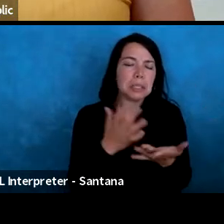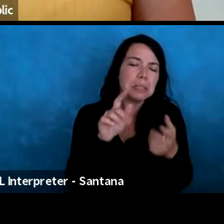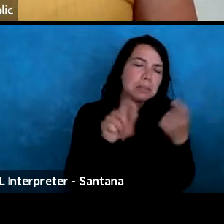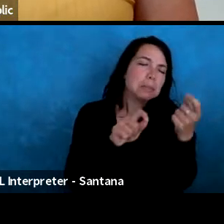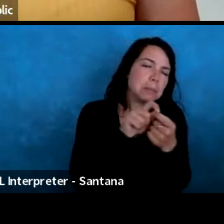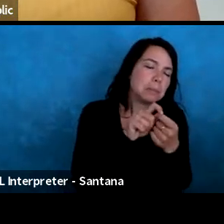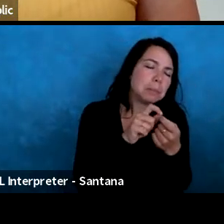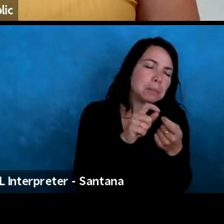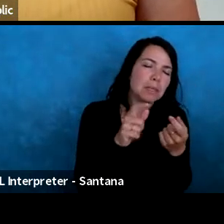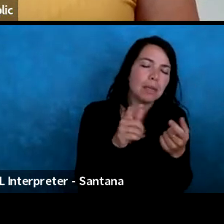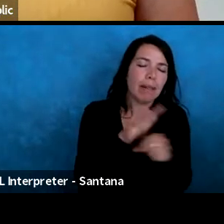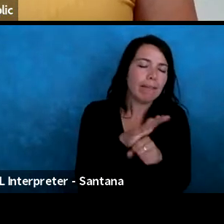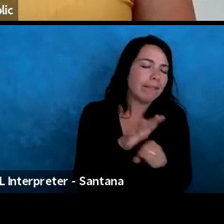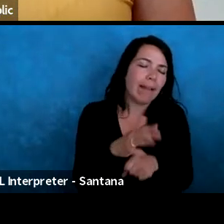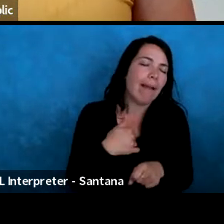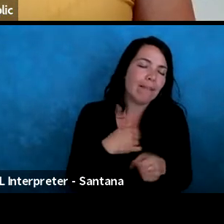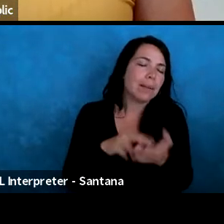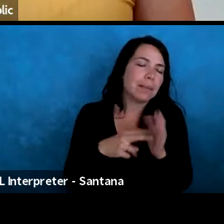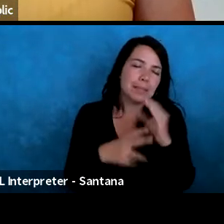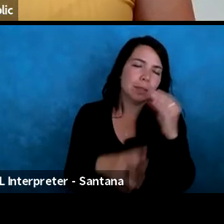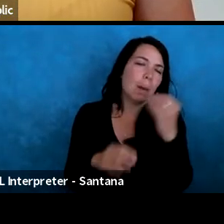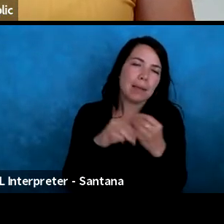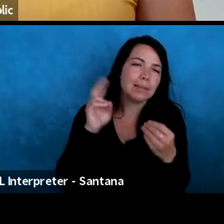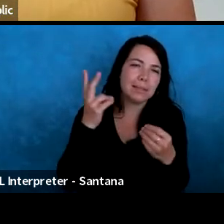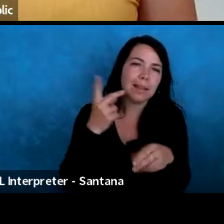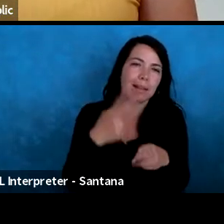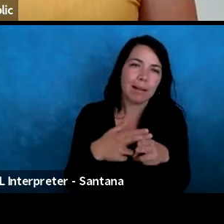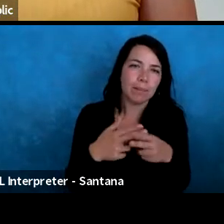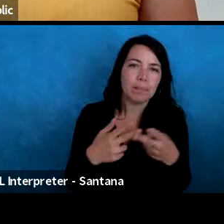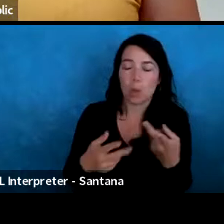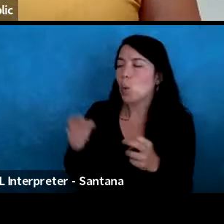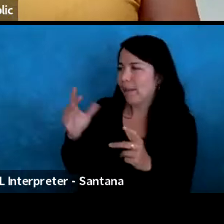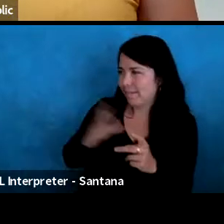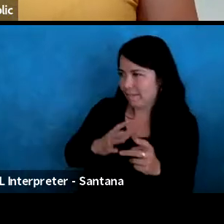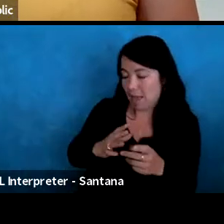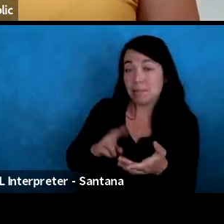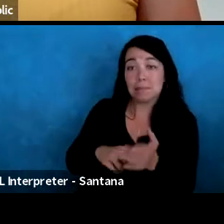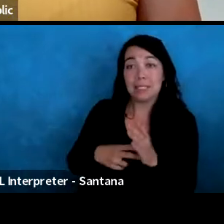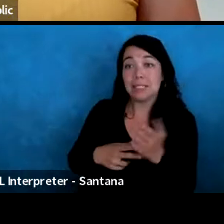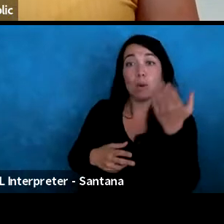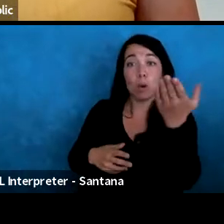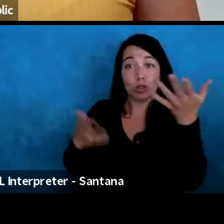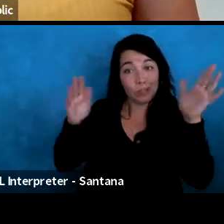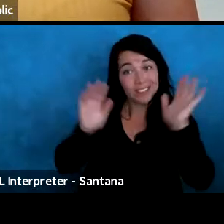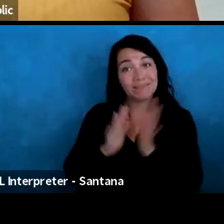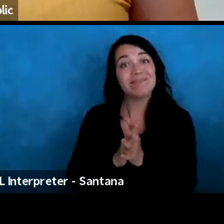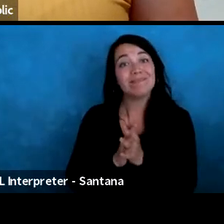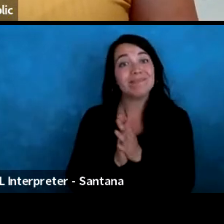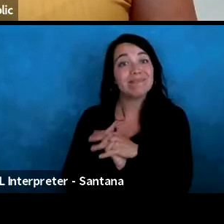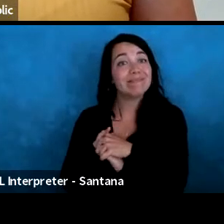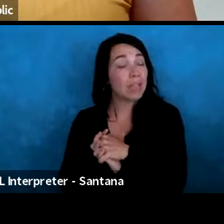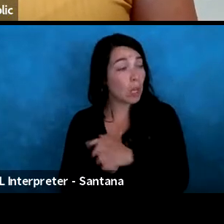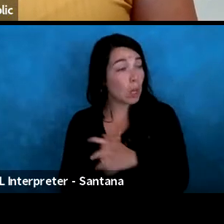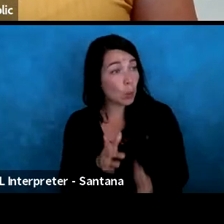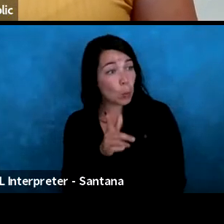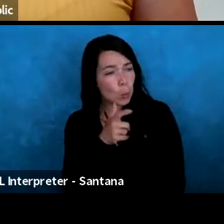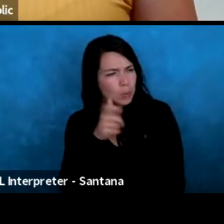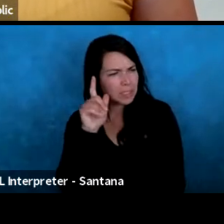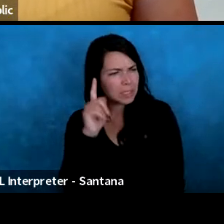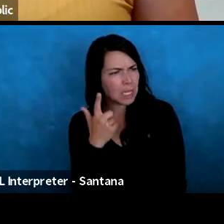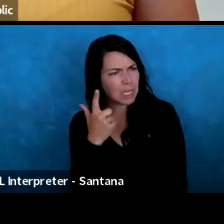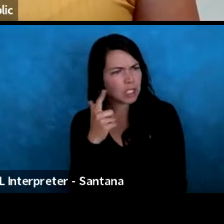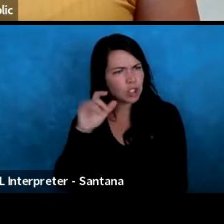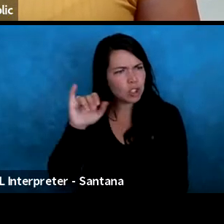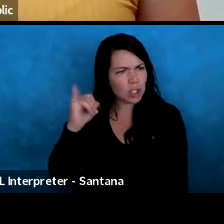allow the council to. Thank you, Jonas. I appreciate that. So the motion is stated, sir. Thank you. And the seconder of the motion, Mr.